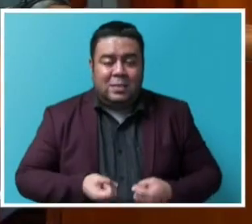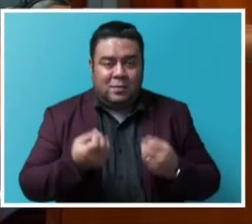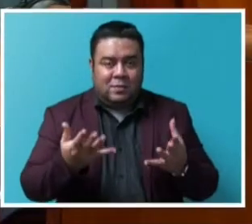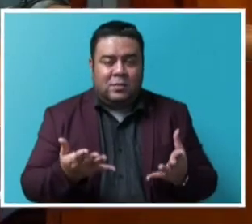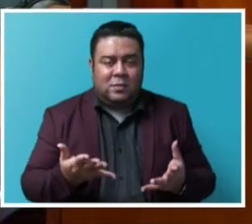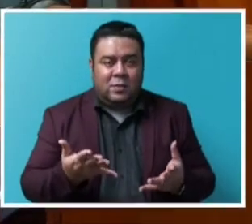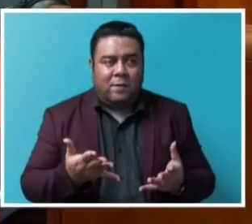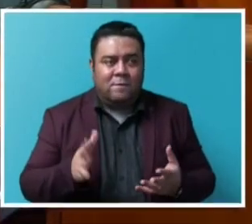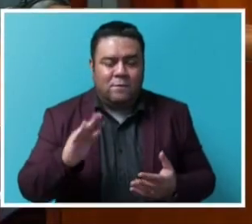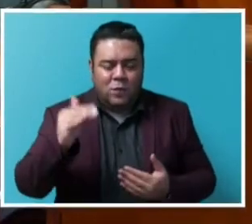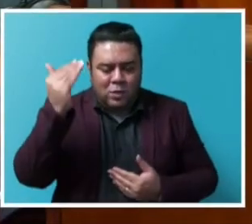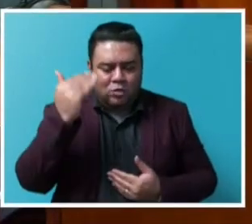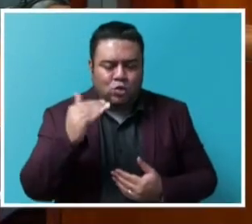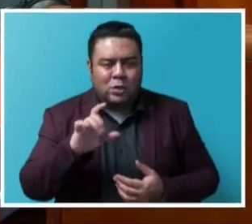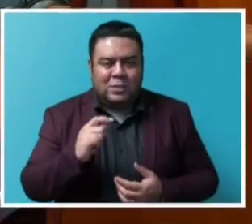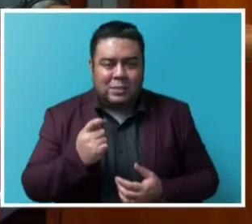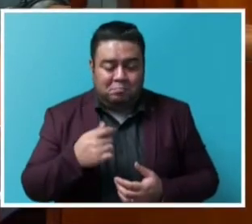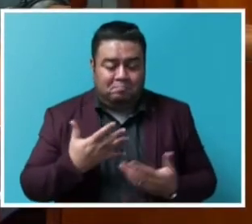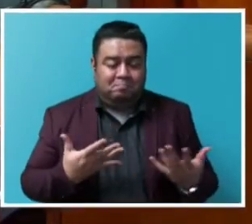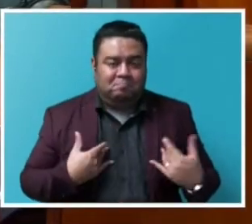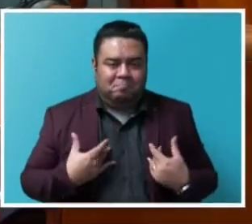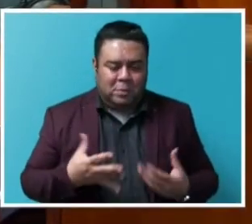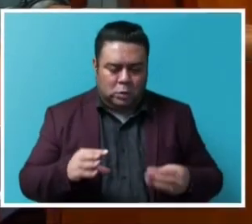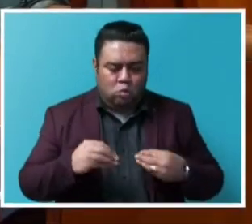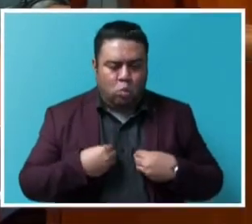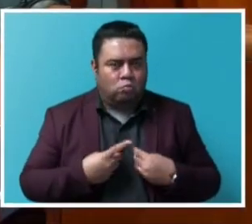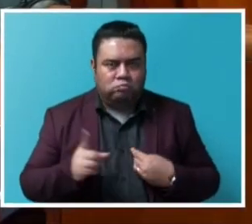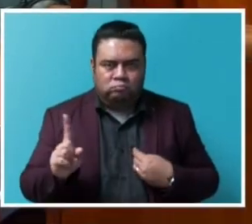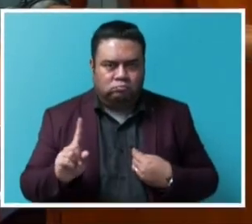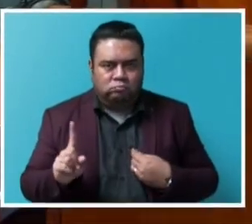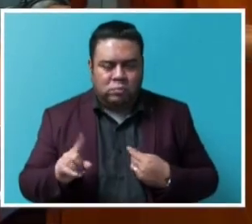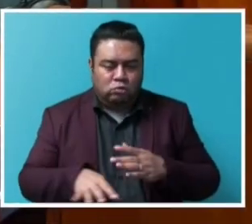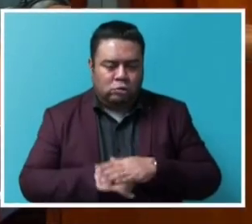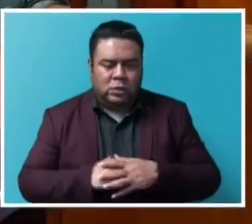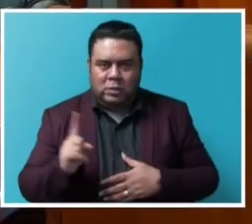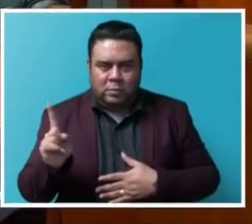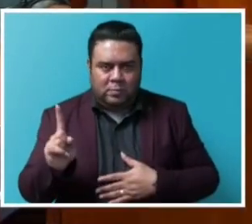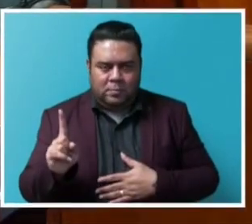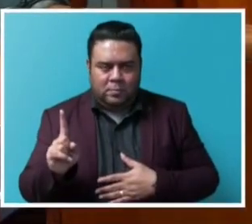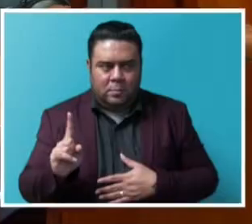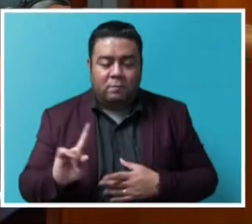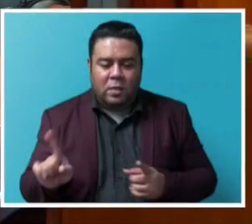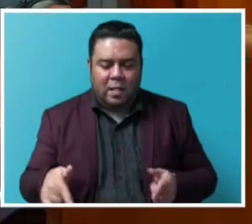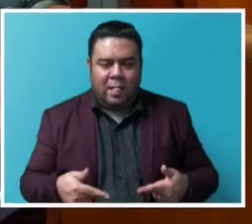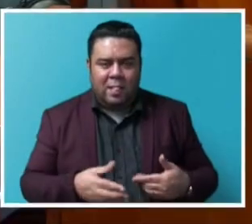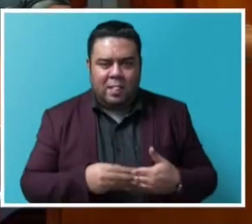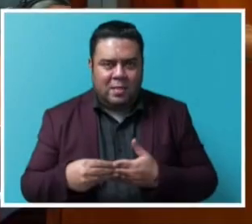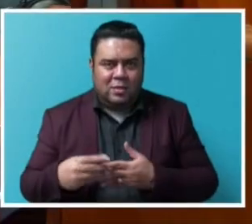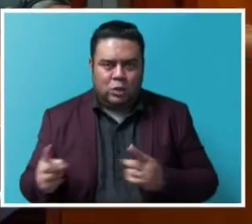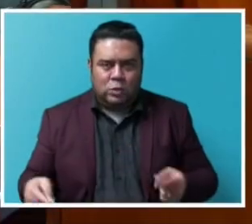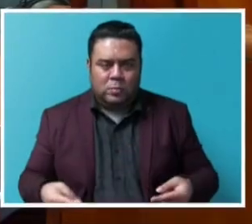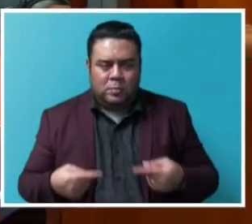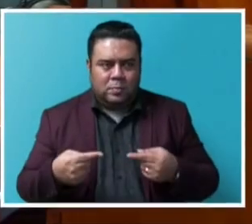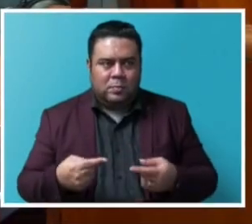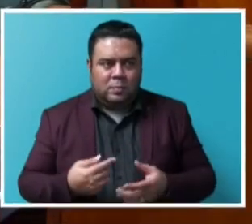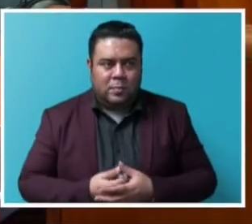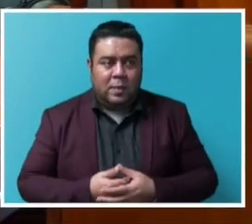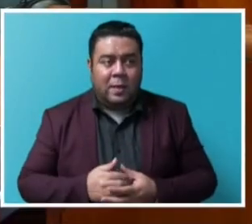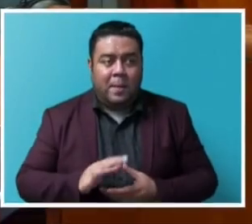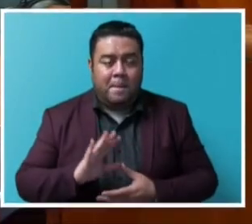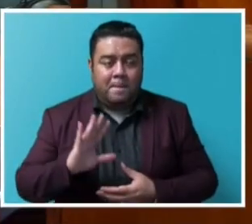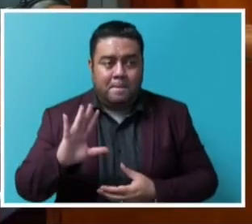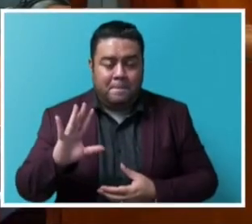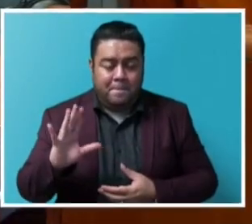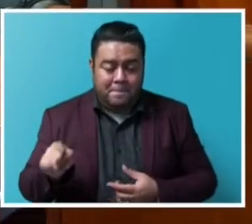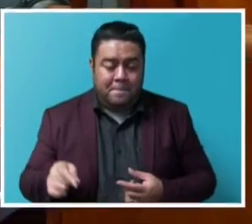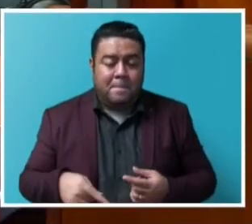the short-term gain, as the Honorable Leader of the Opposition has mentioned. At the